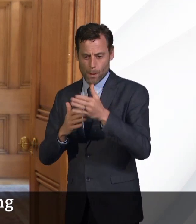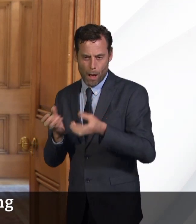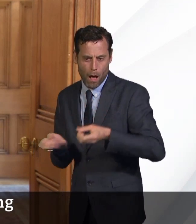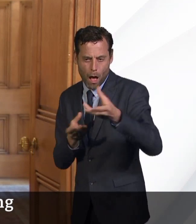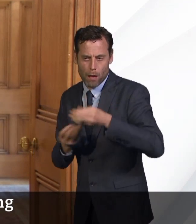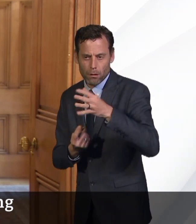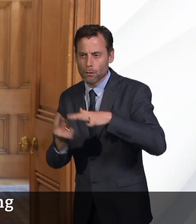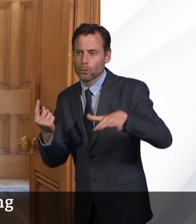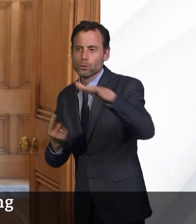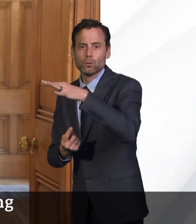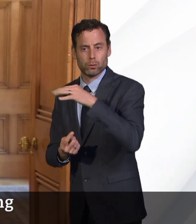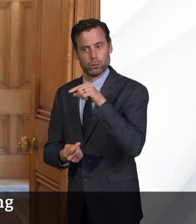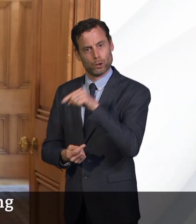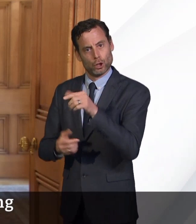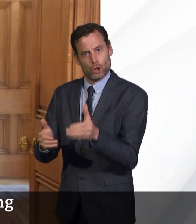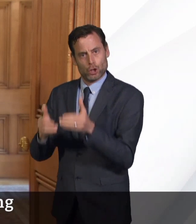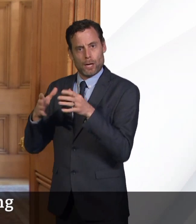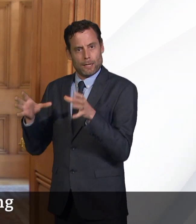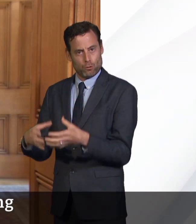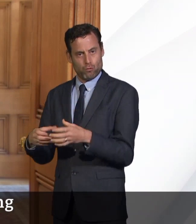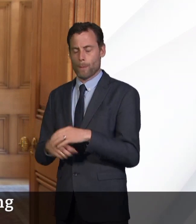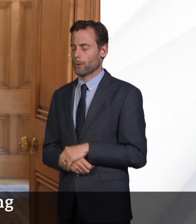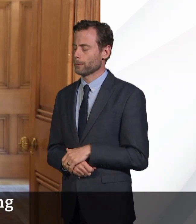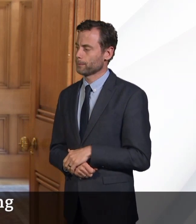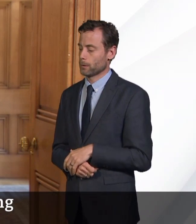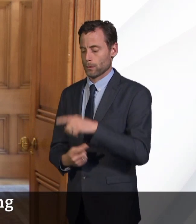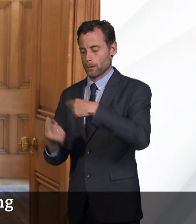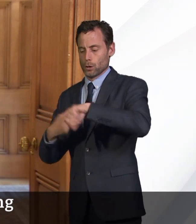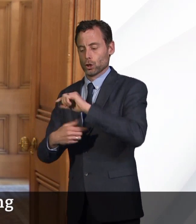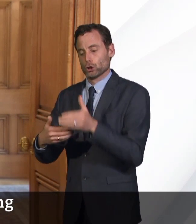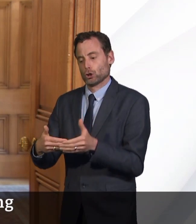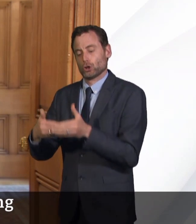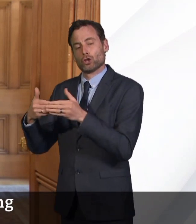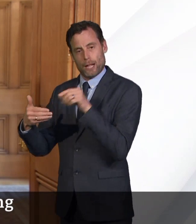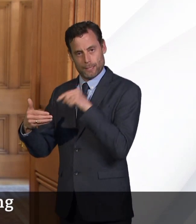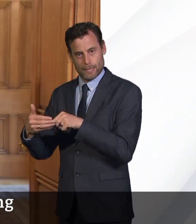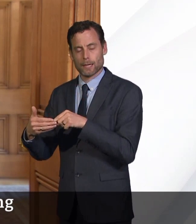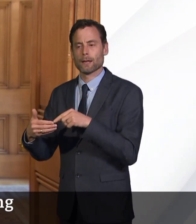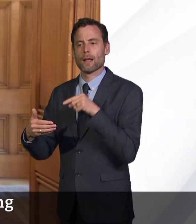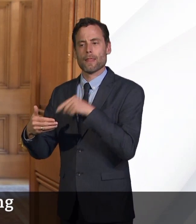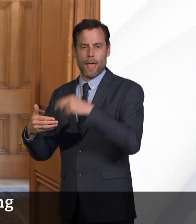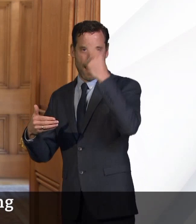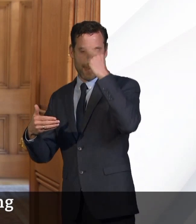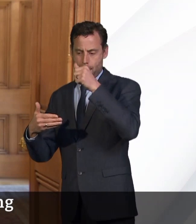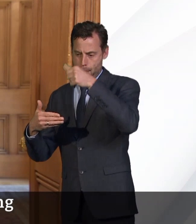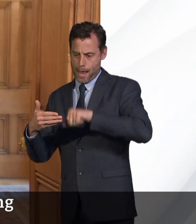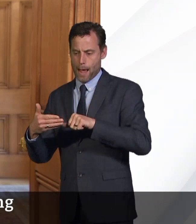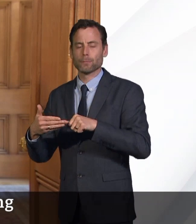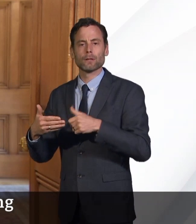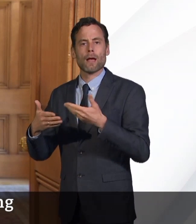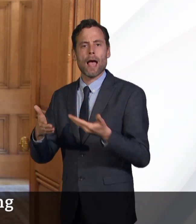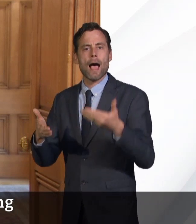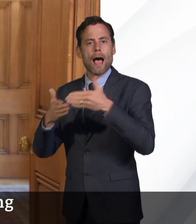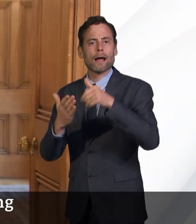households. And in addition, all of those on the shielded cohort have been added to a list giving them priority